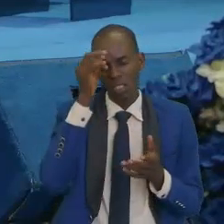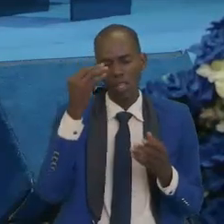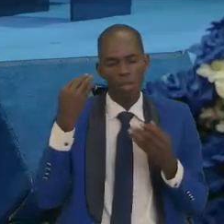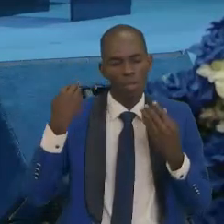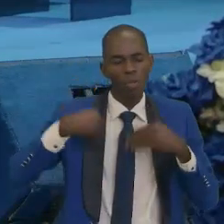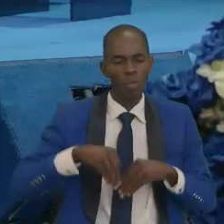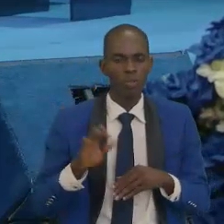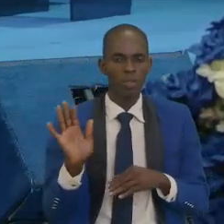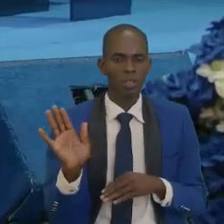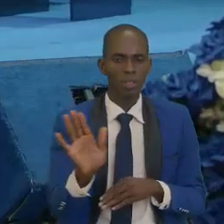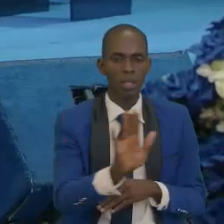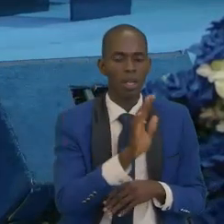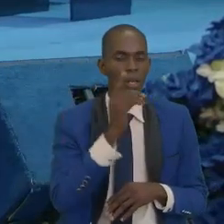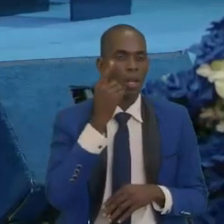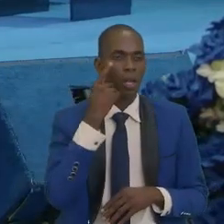eyes.